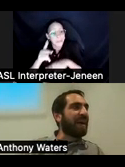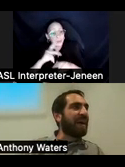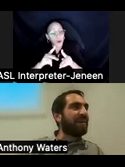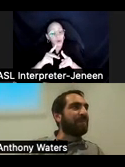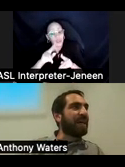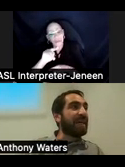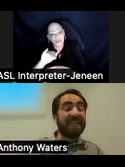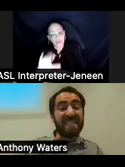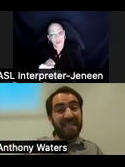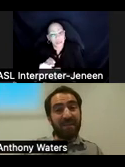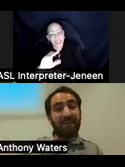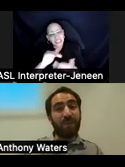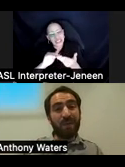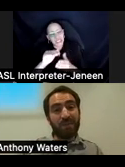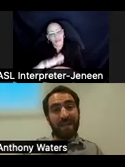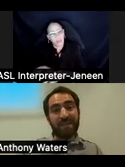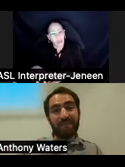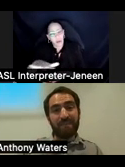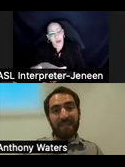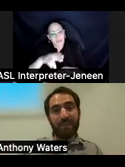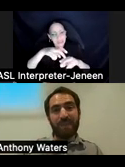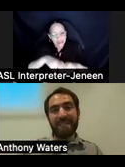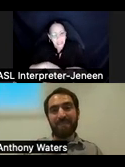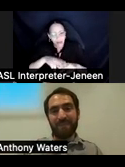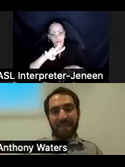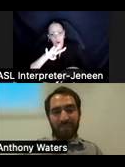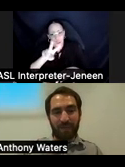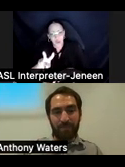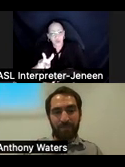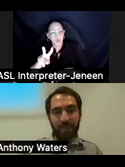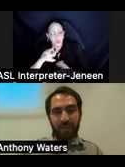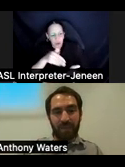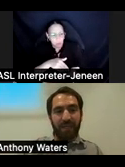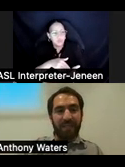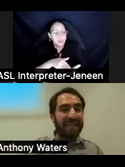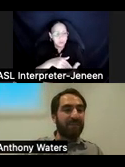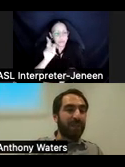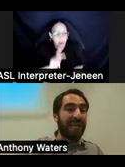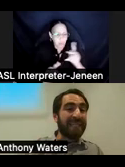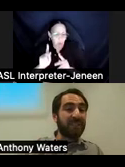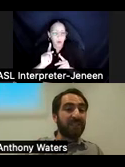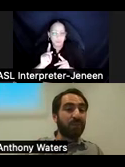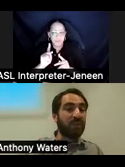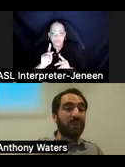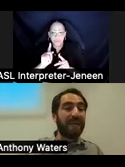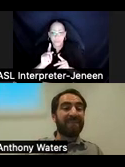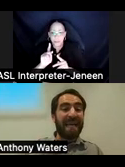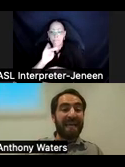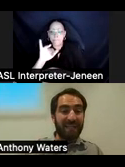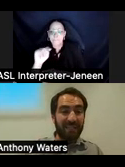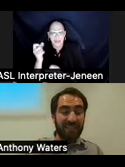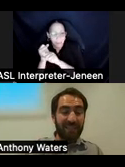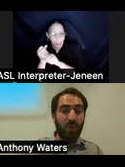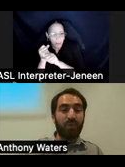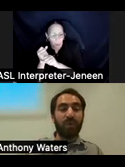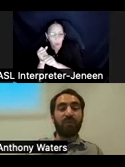think, can seat about 42,000 people. That's where the Mets play baseball. Yet for the last year for which we have